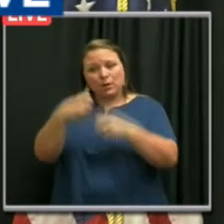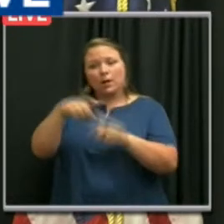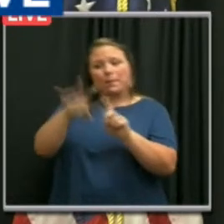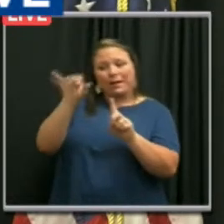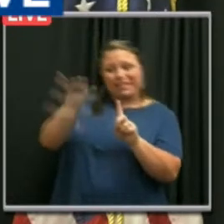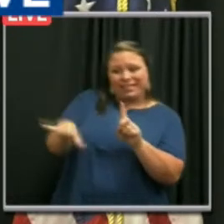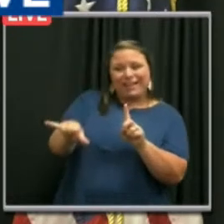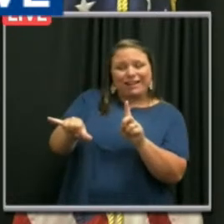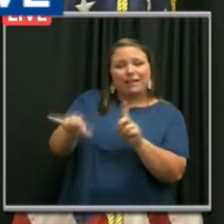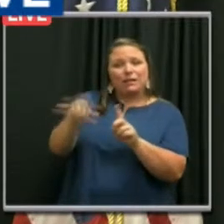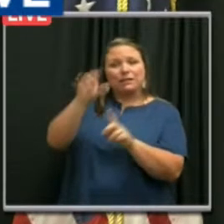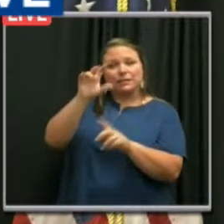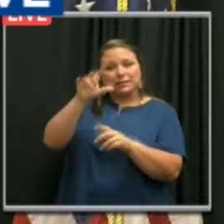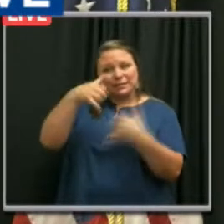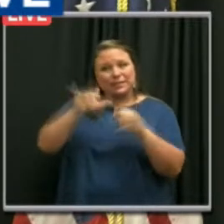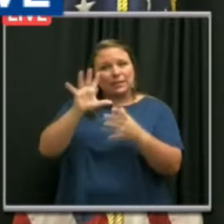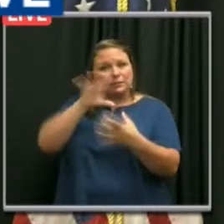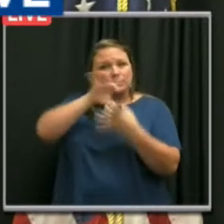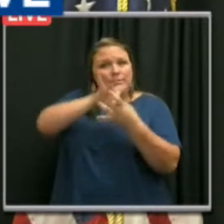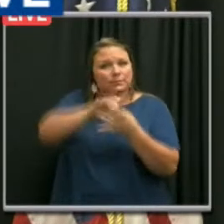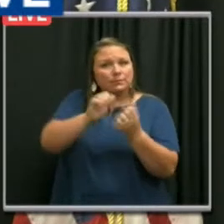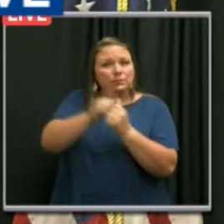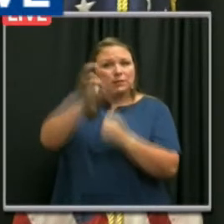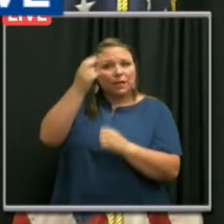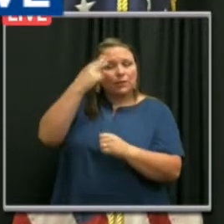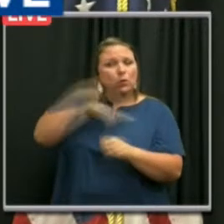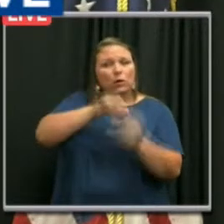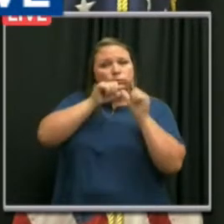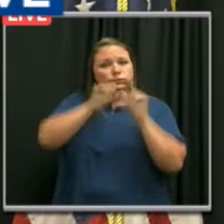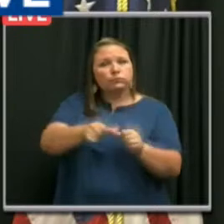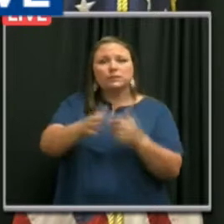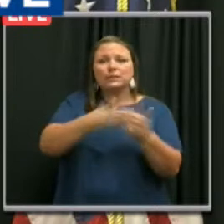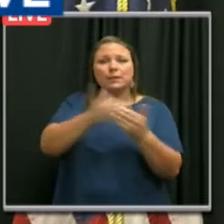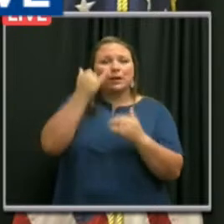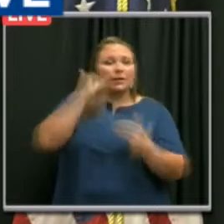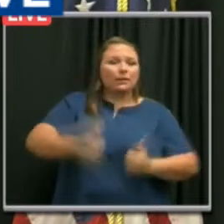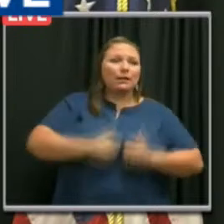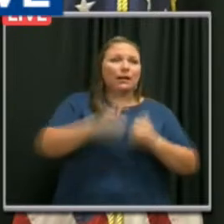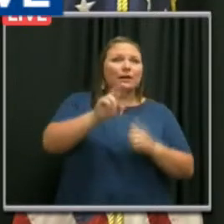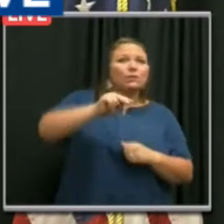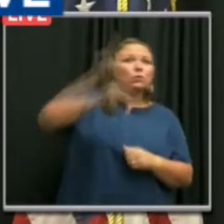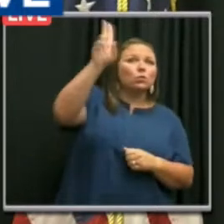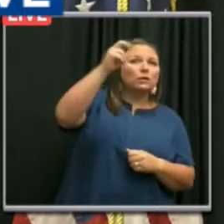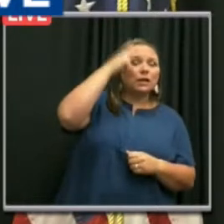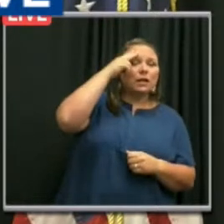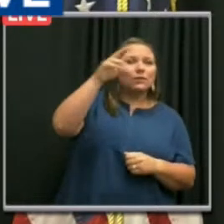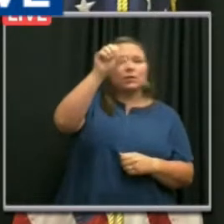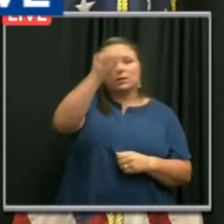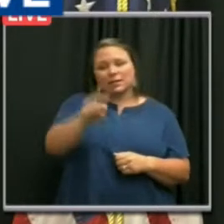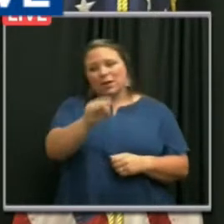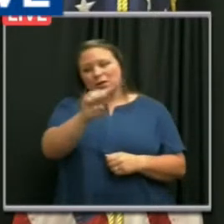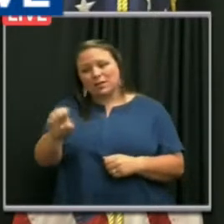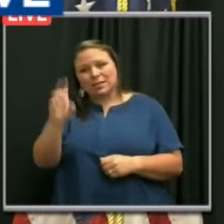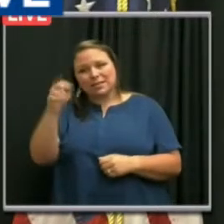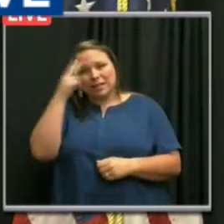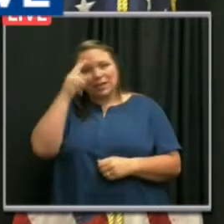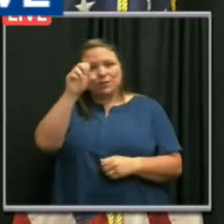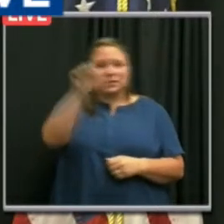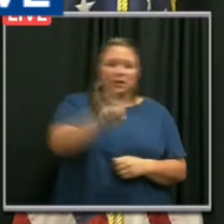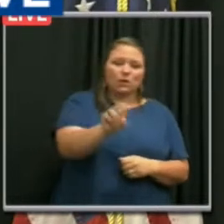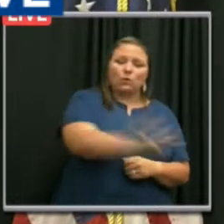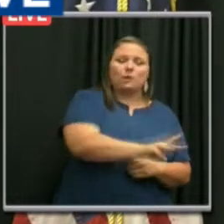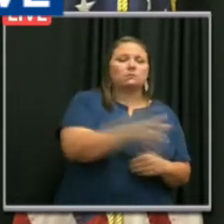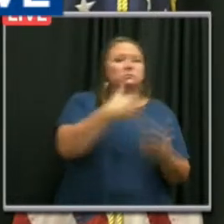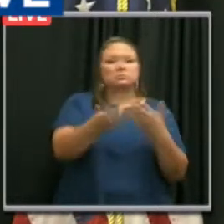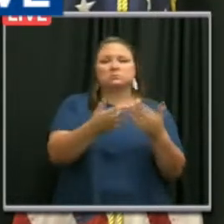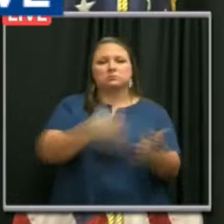Nashville, and we will stay on the same roadmap to reopen, whether you live in North Nashville, Southeast Nashville, or Southwest Nashville. So